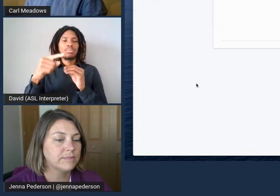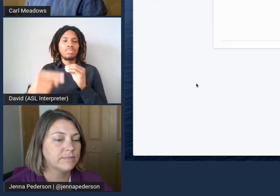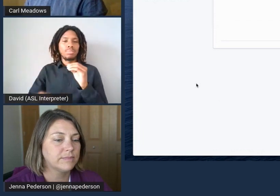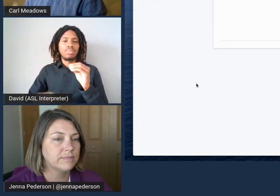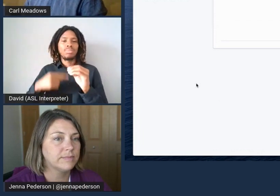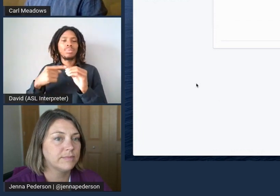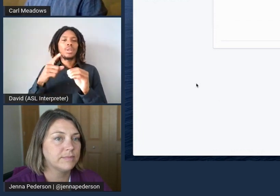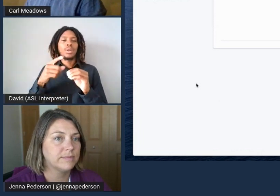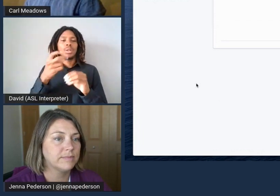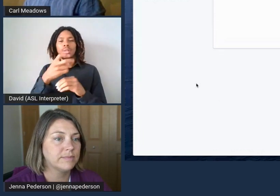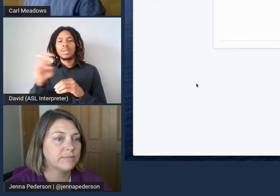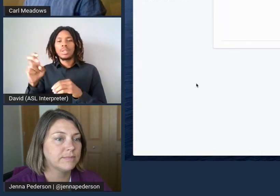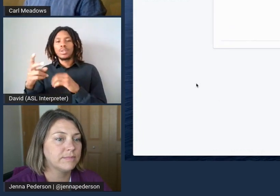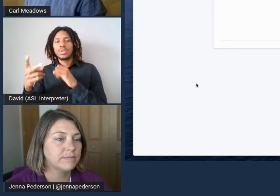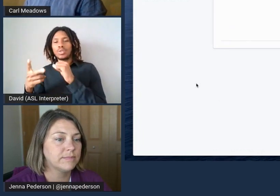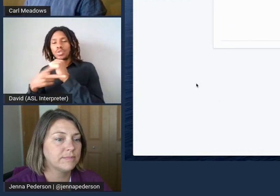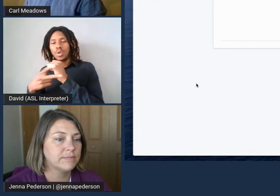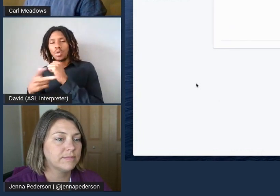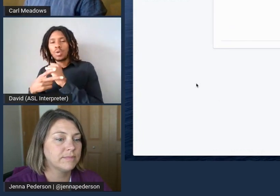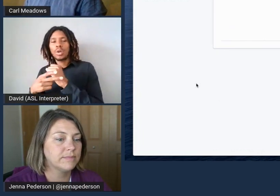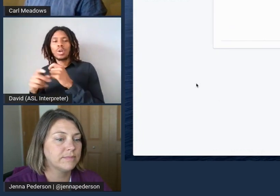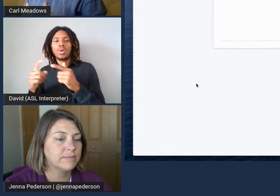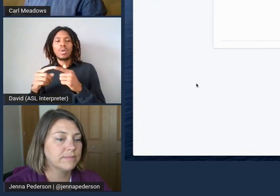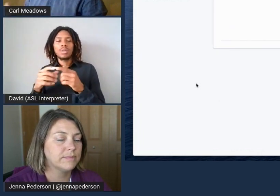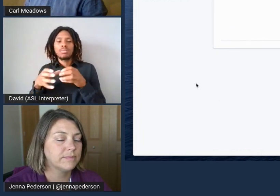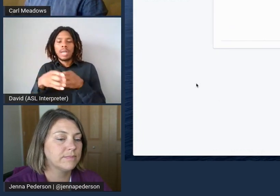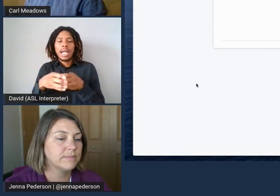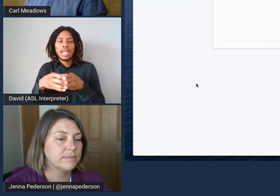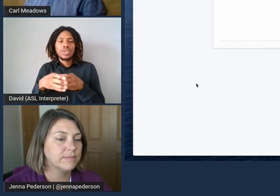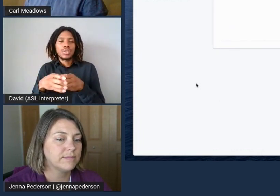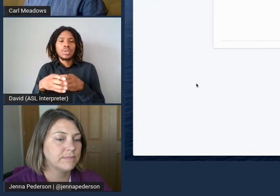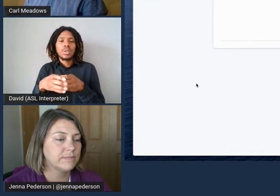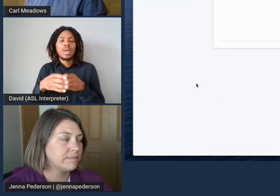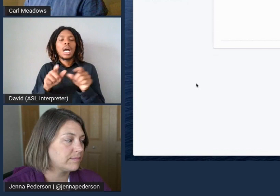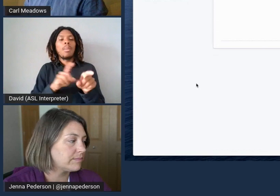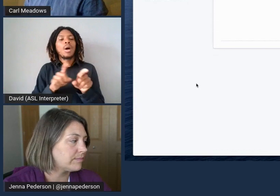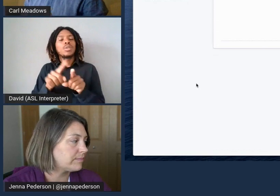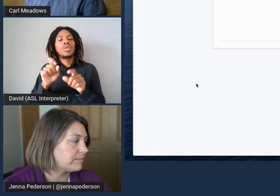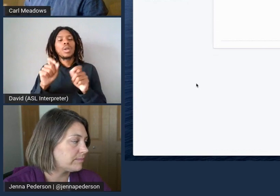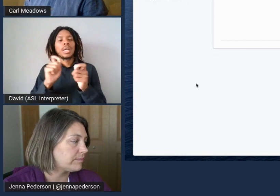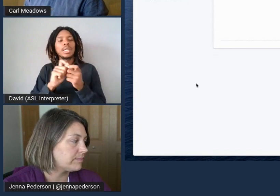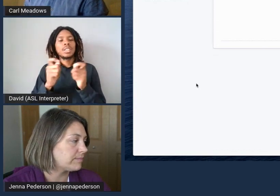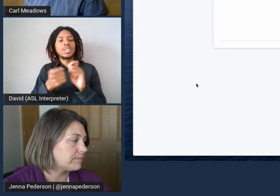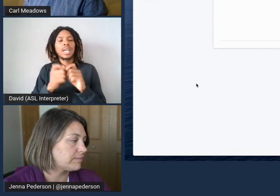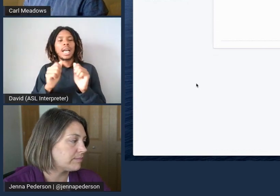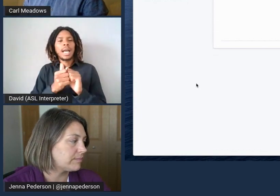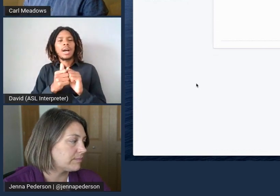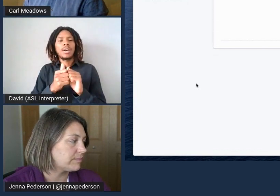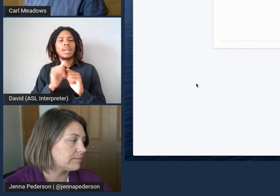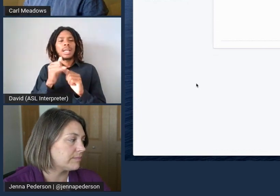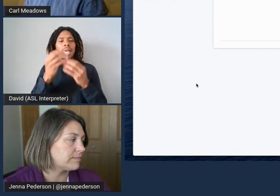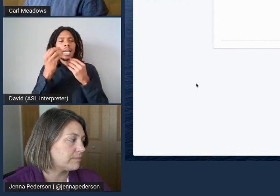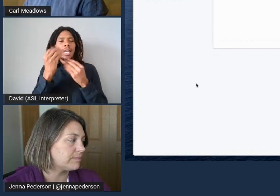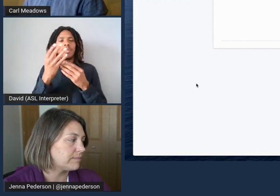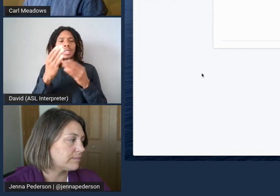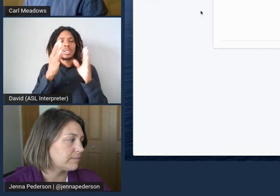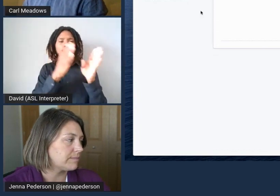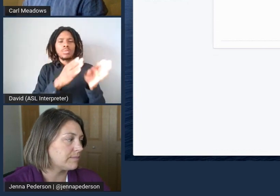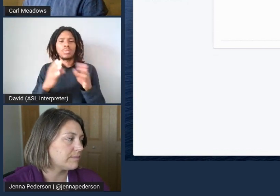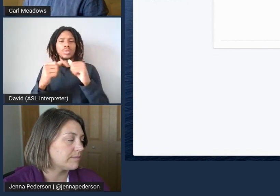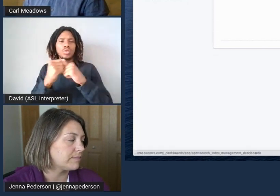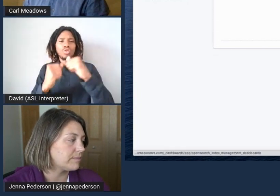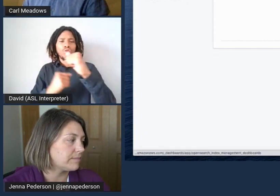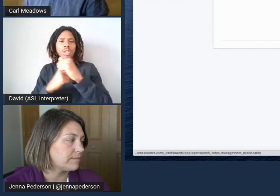storage tiers or roll them off the cluster, but you can also do things to change how the data is structured in an index. So